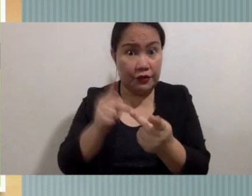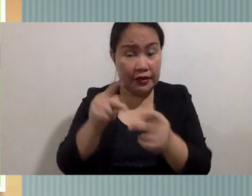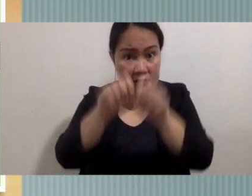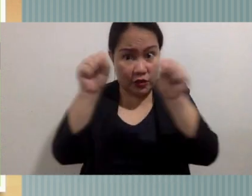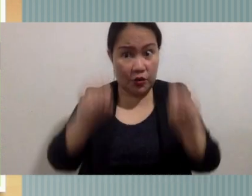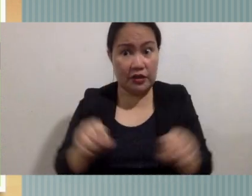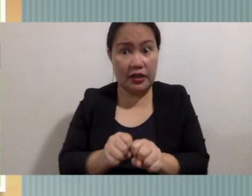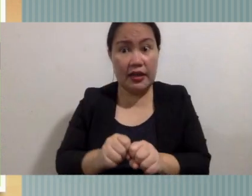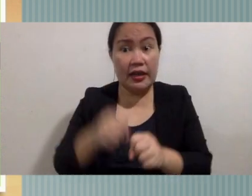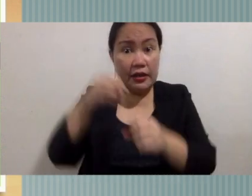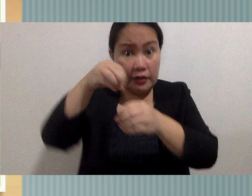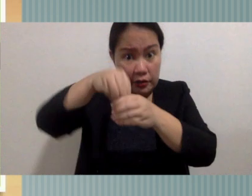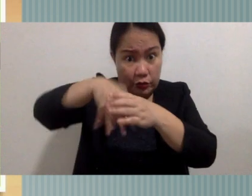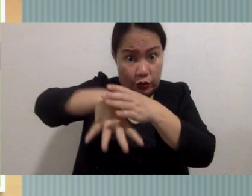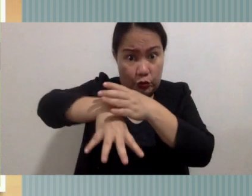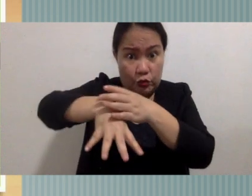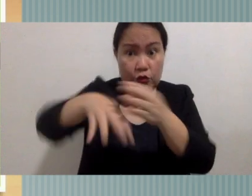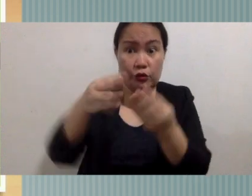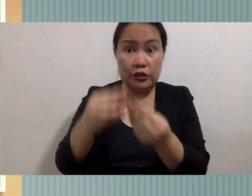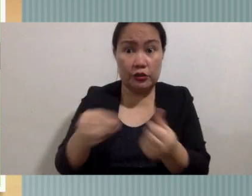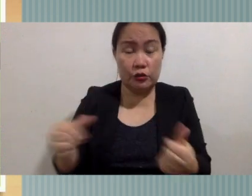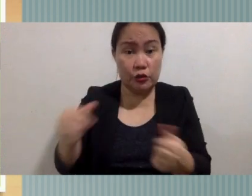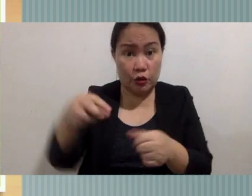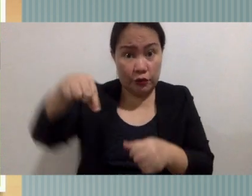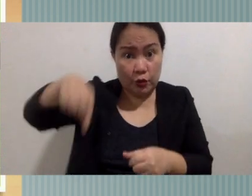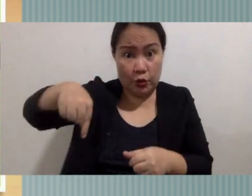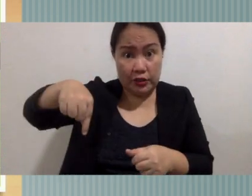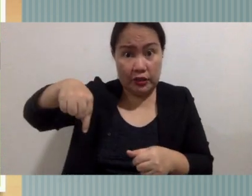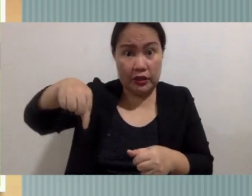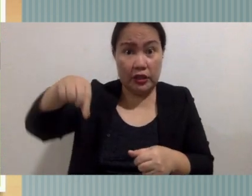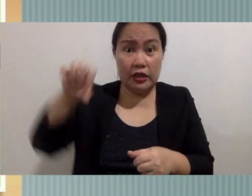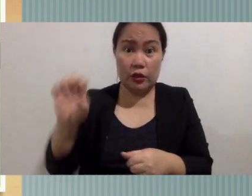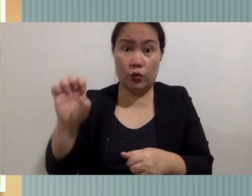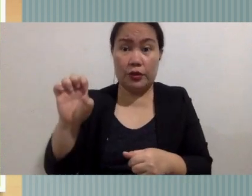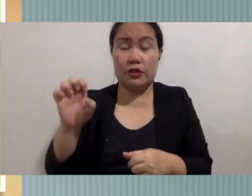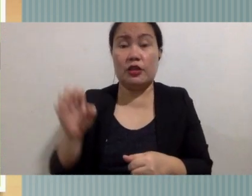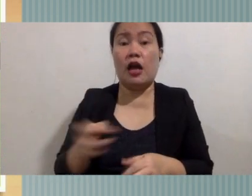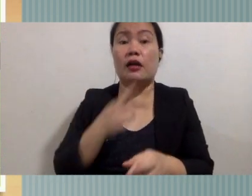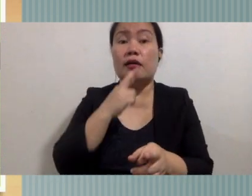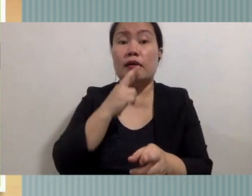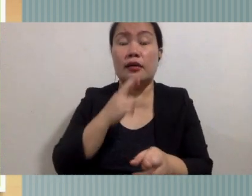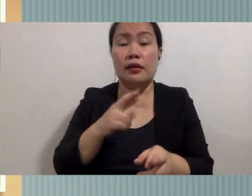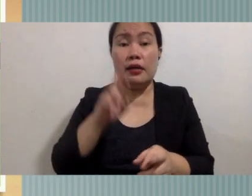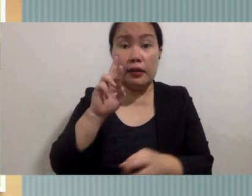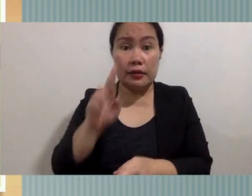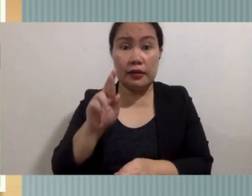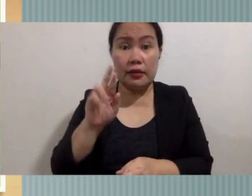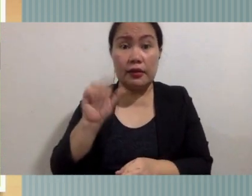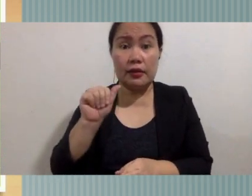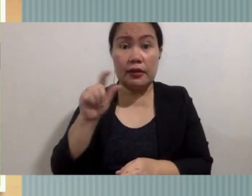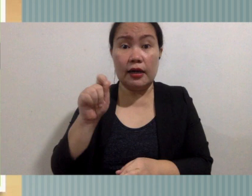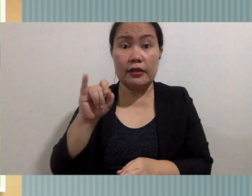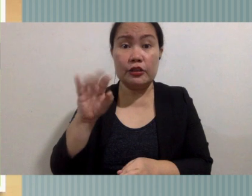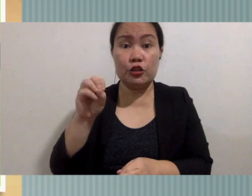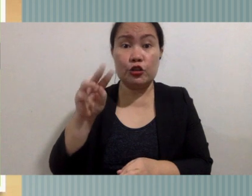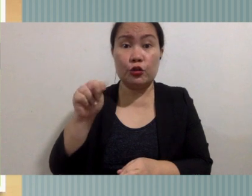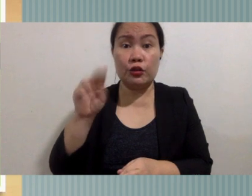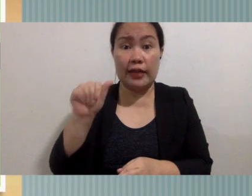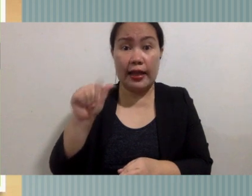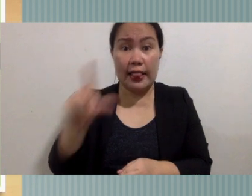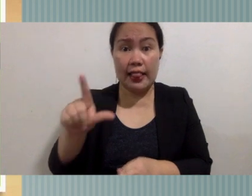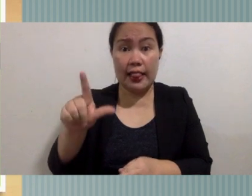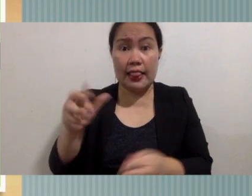roots or the solution of the quadratic equation are rational numbers